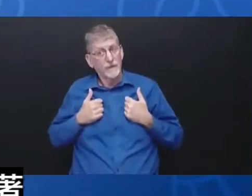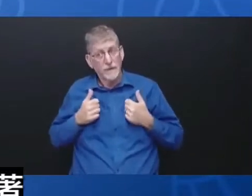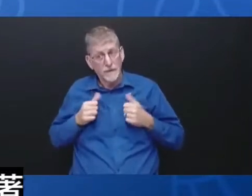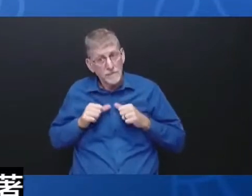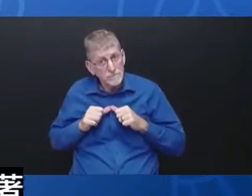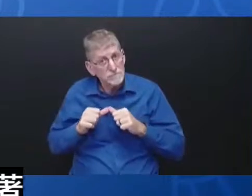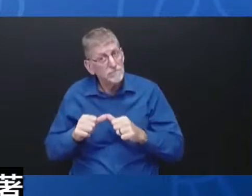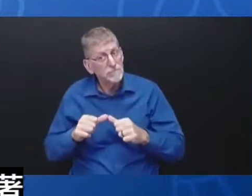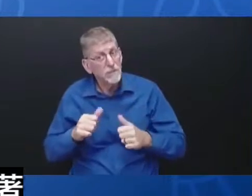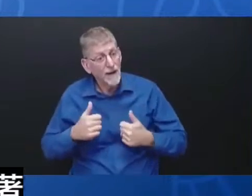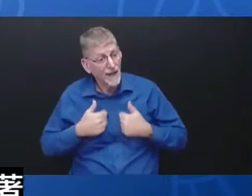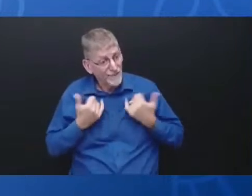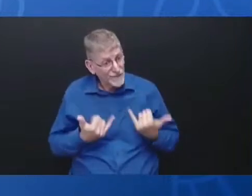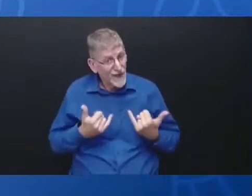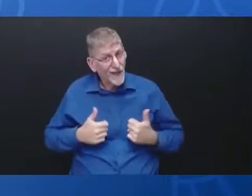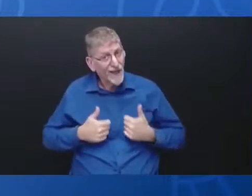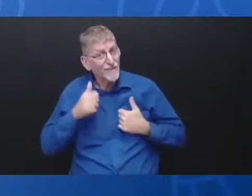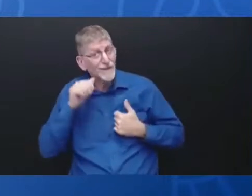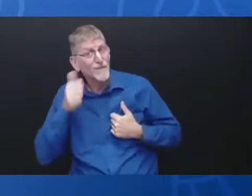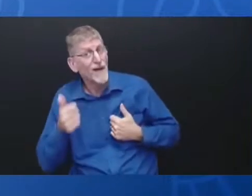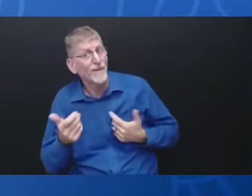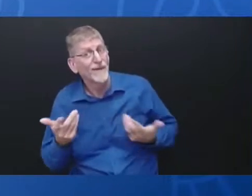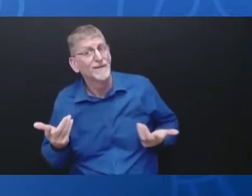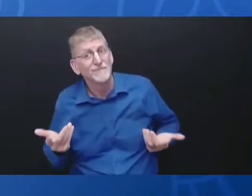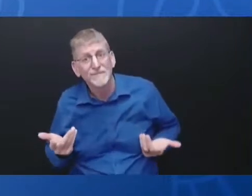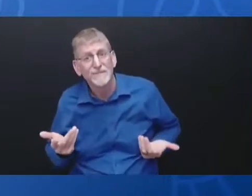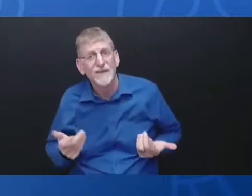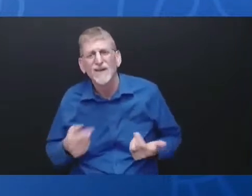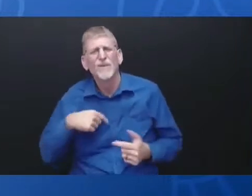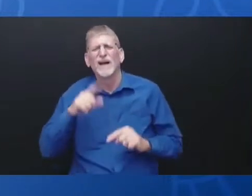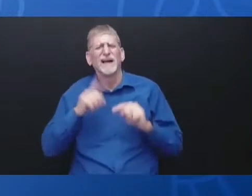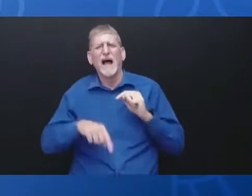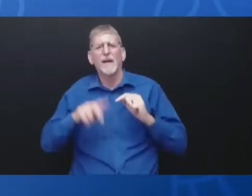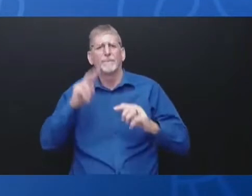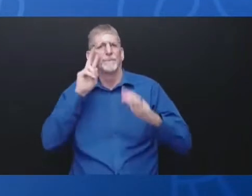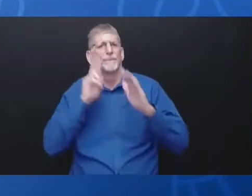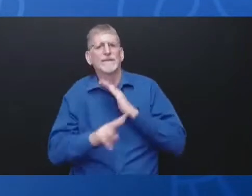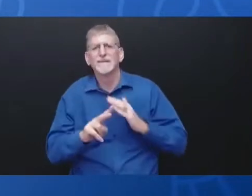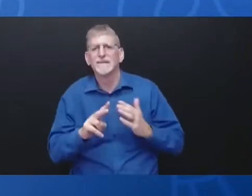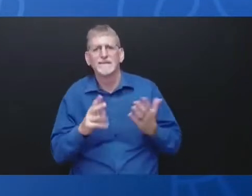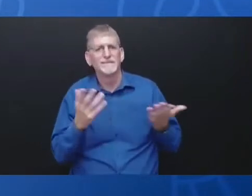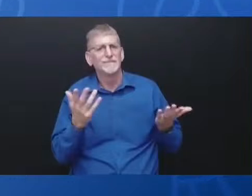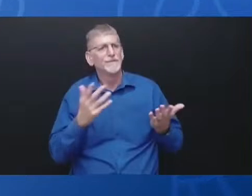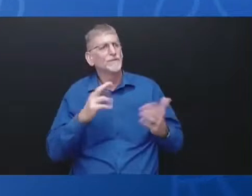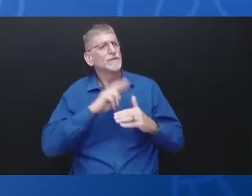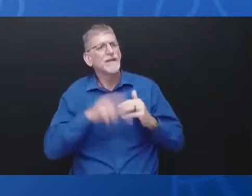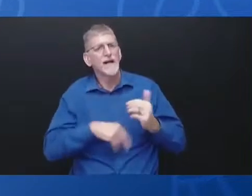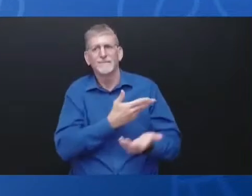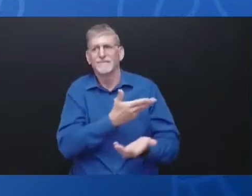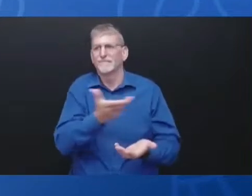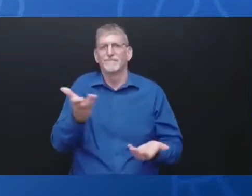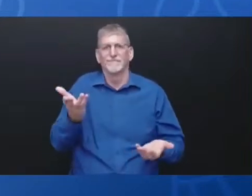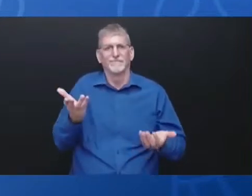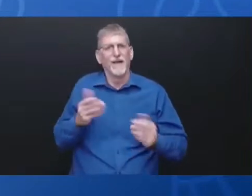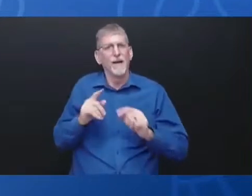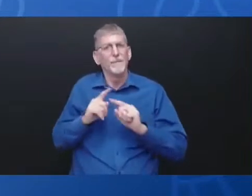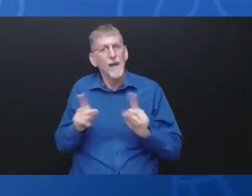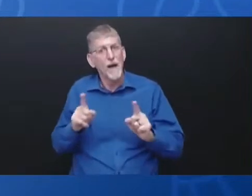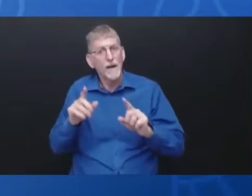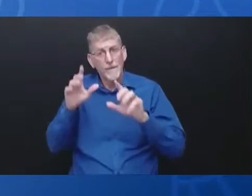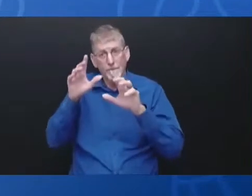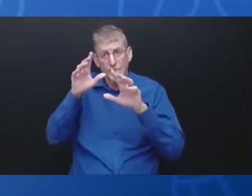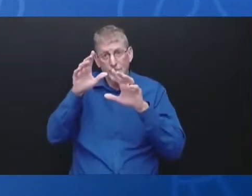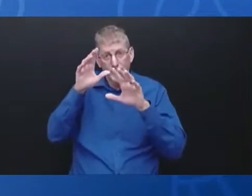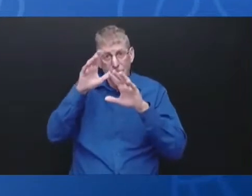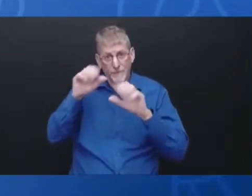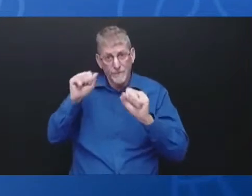any of us can sometimes predict the end result of. But this is an administration and a president and a Secretary of State who's made it clear that